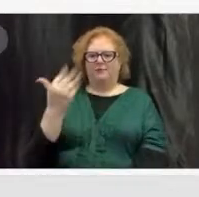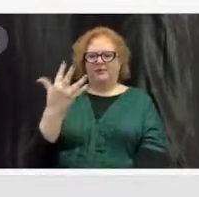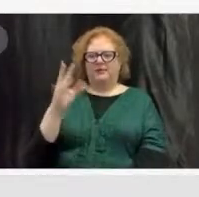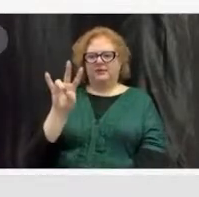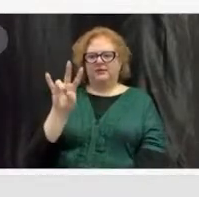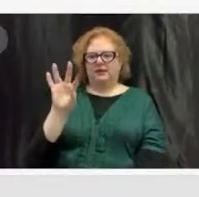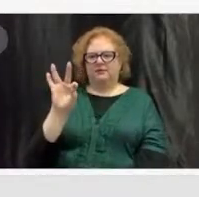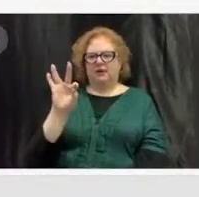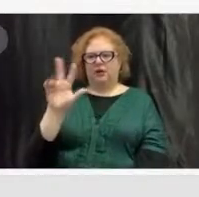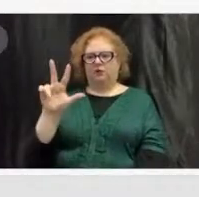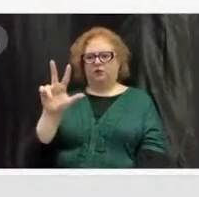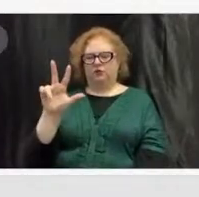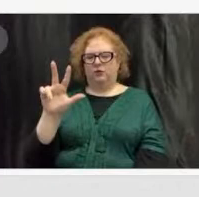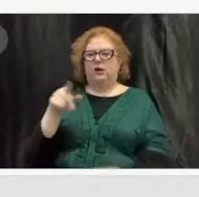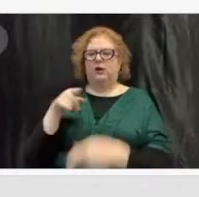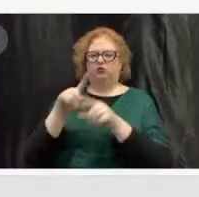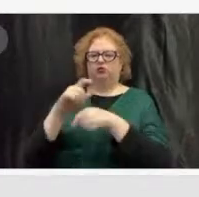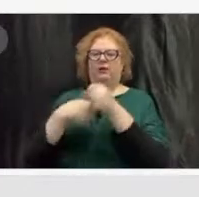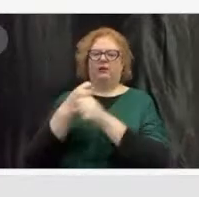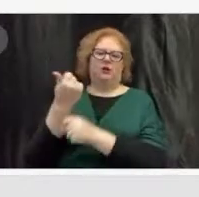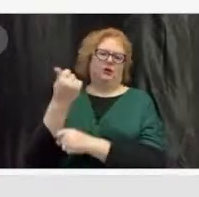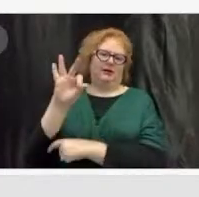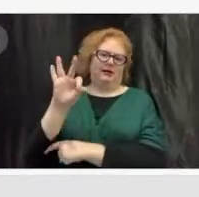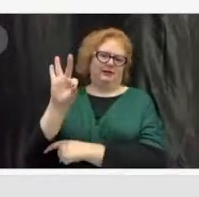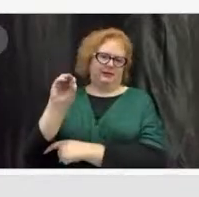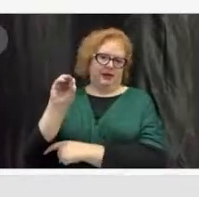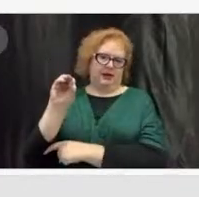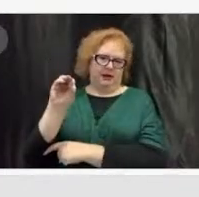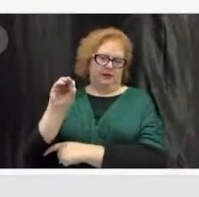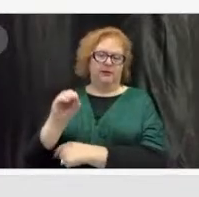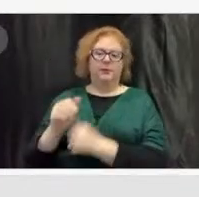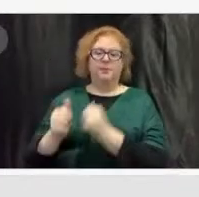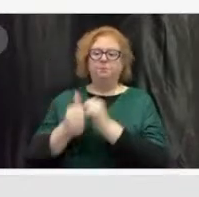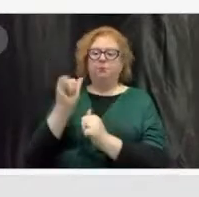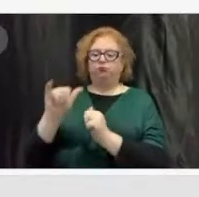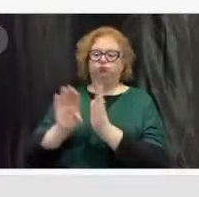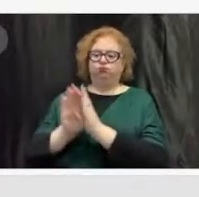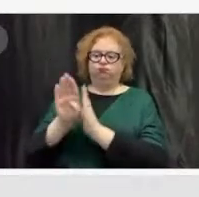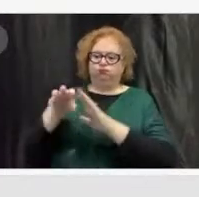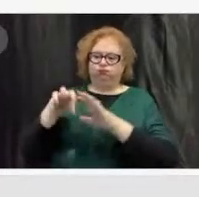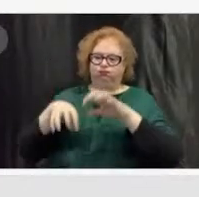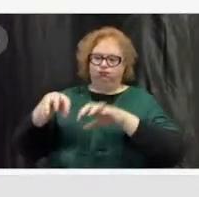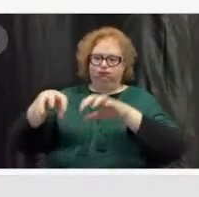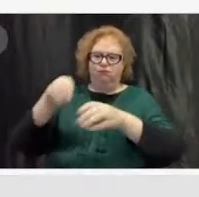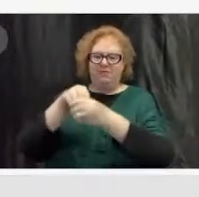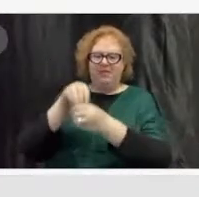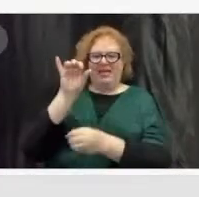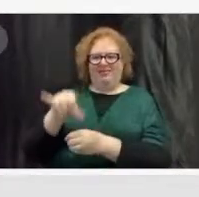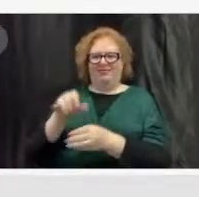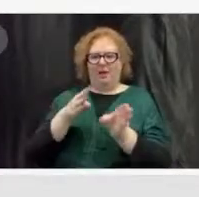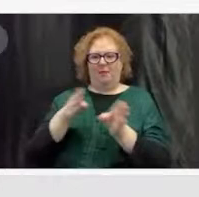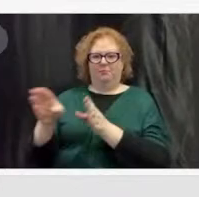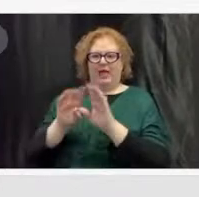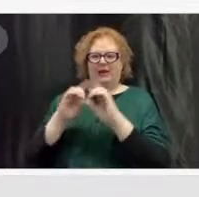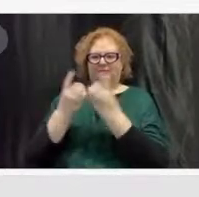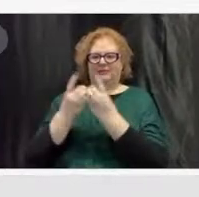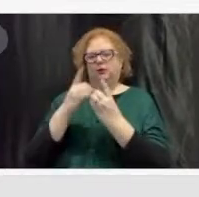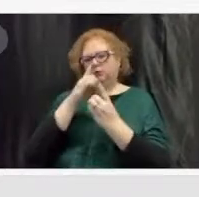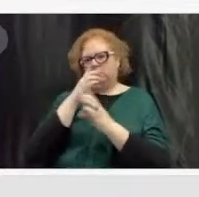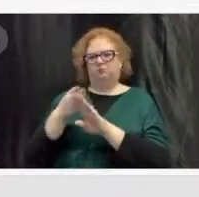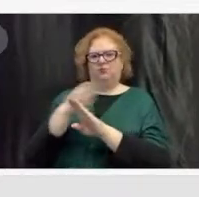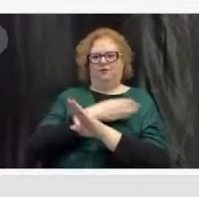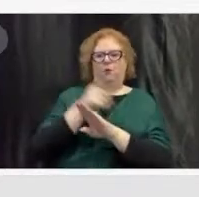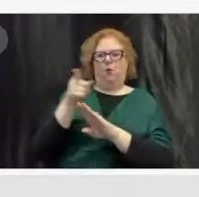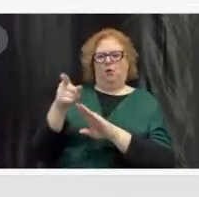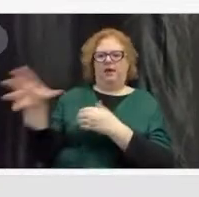in 1990. Much of the development in the East Sky Springs Planning District occurred before annexation into the city of Little